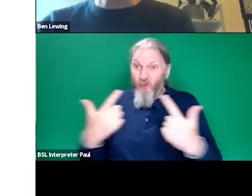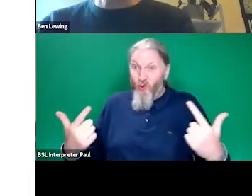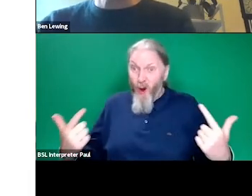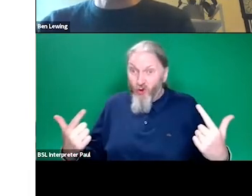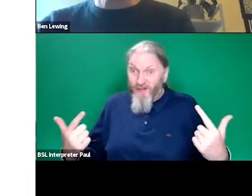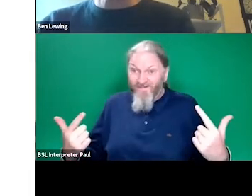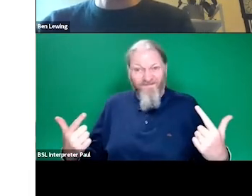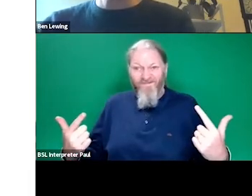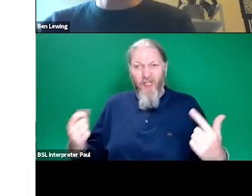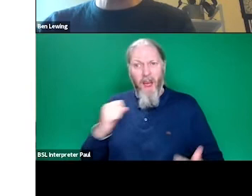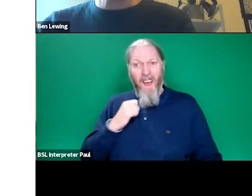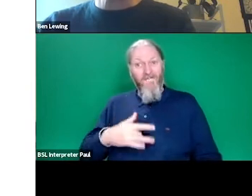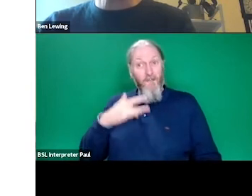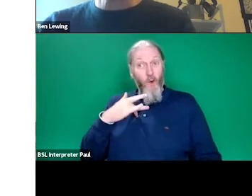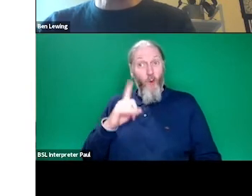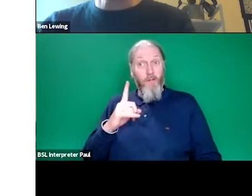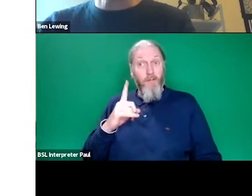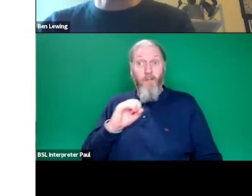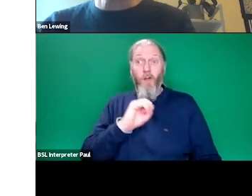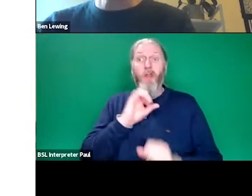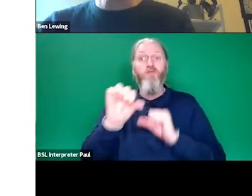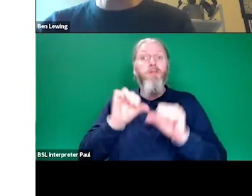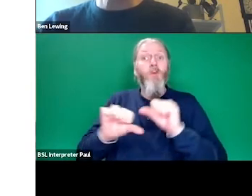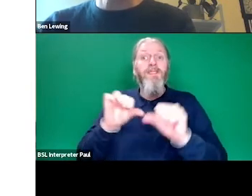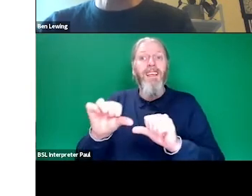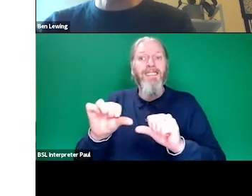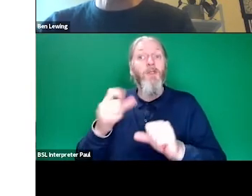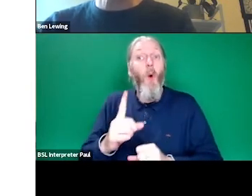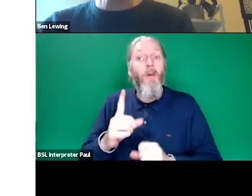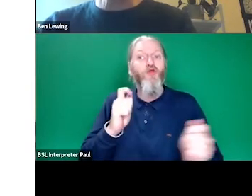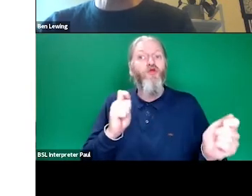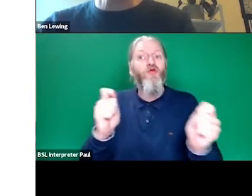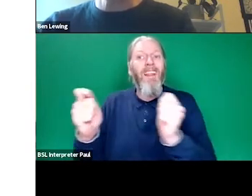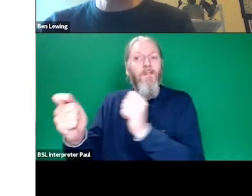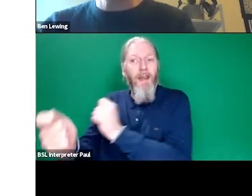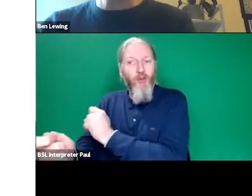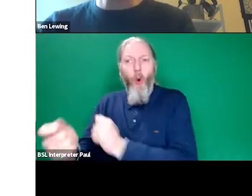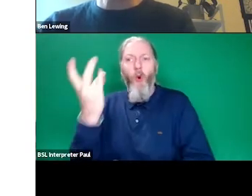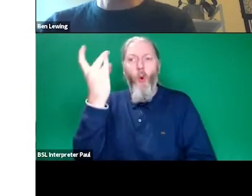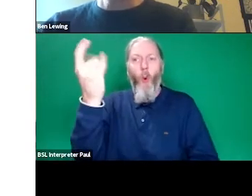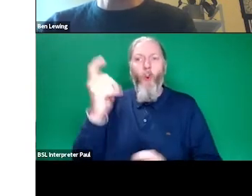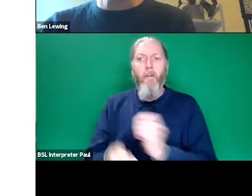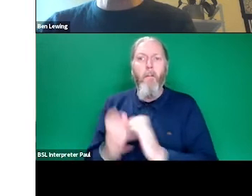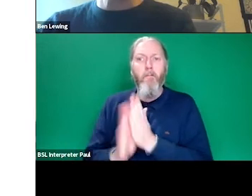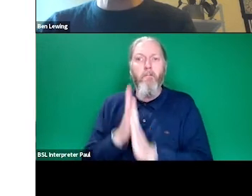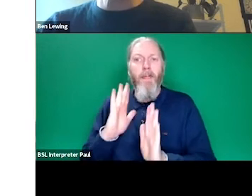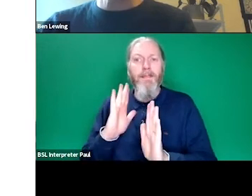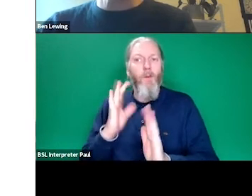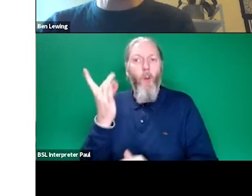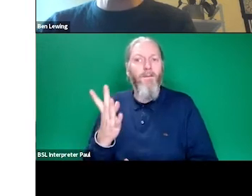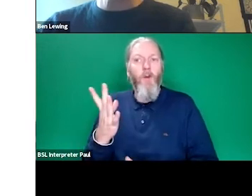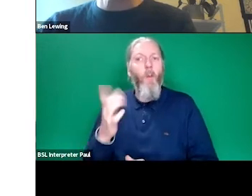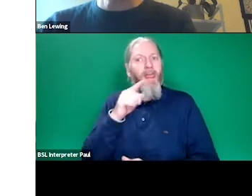view is that this process needs to be about transformation, not a simple and brief transaction. And we're offering you a